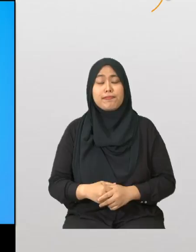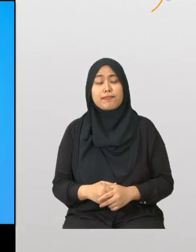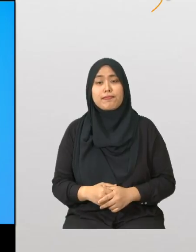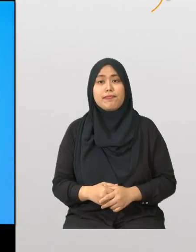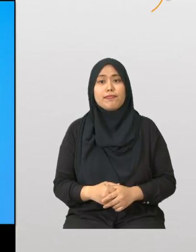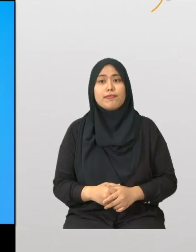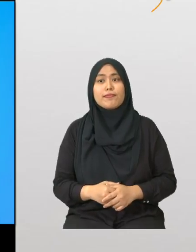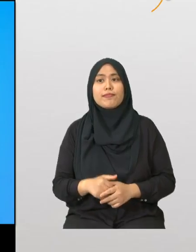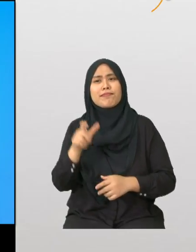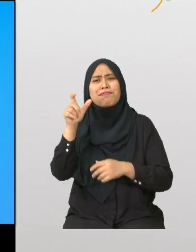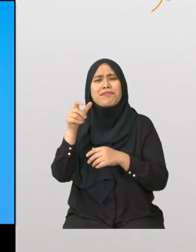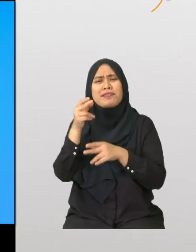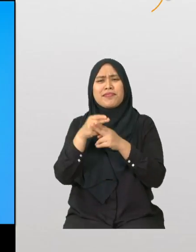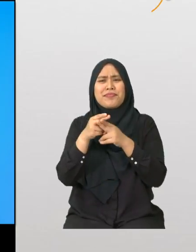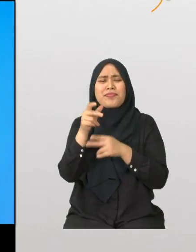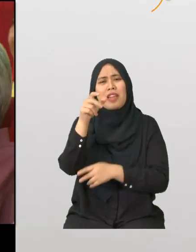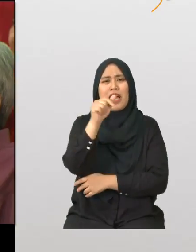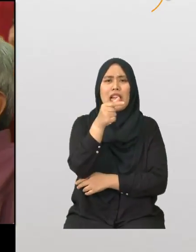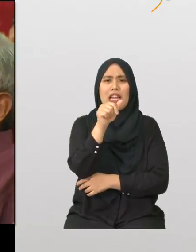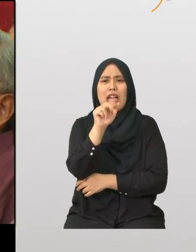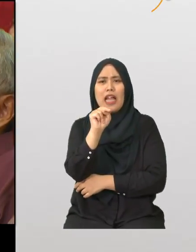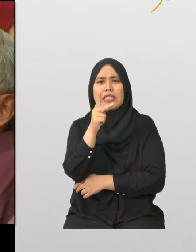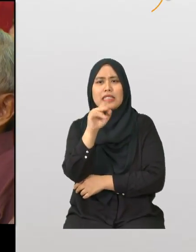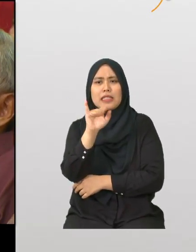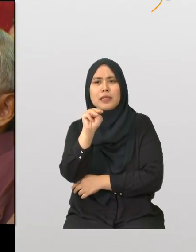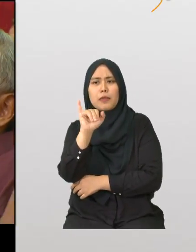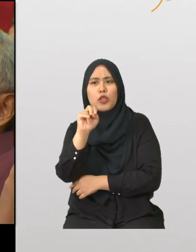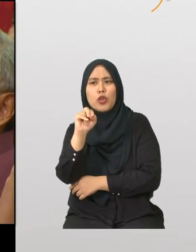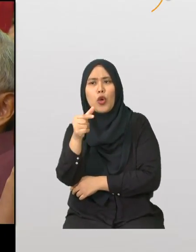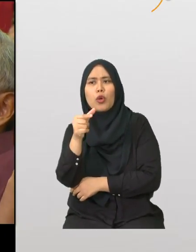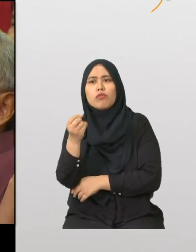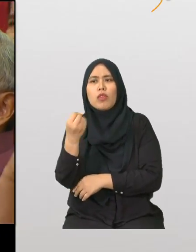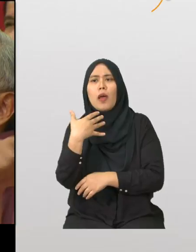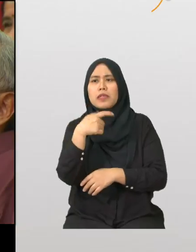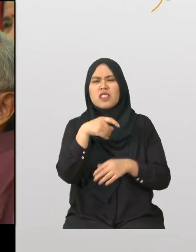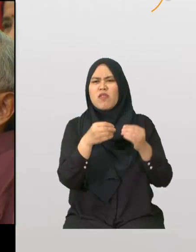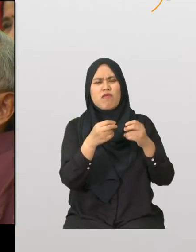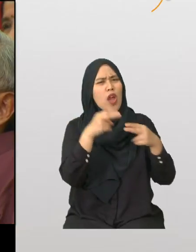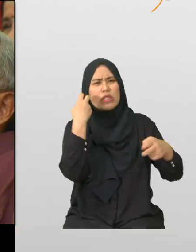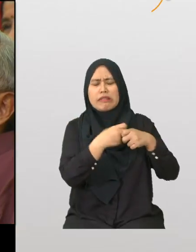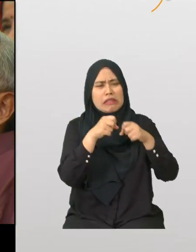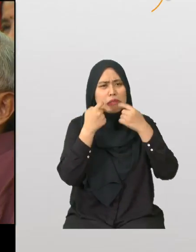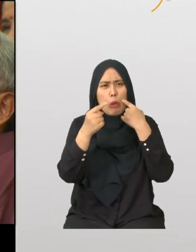Gan Kim Yong tells me that this is the most difficult of his healthcare schemes to explain to the public.